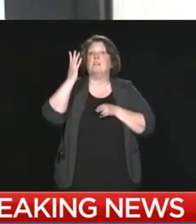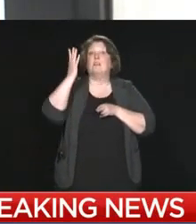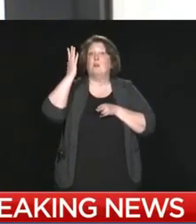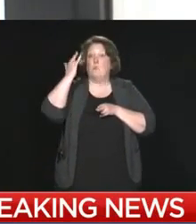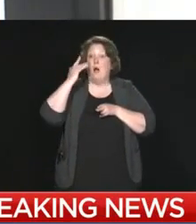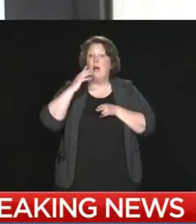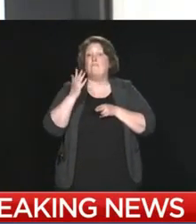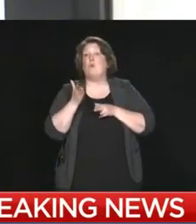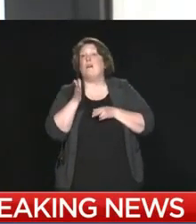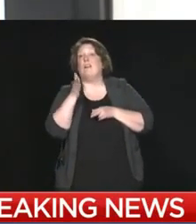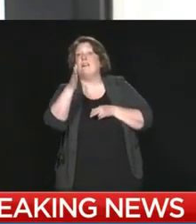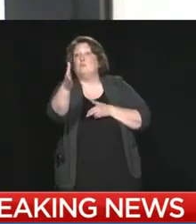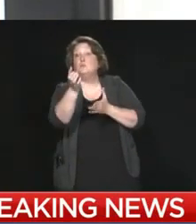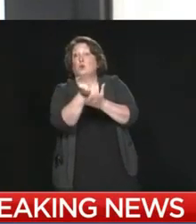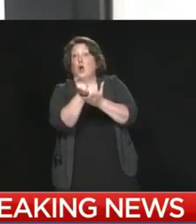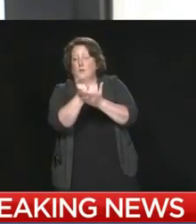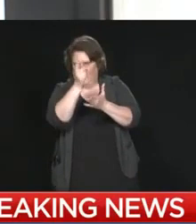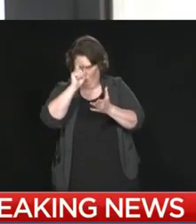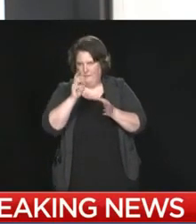term for our Canadian economy.